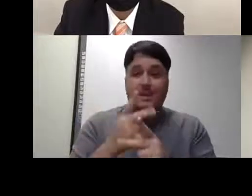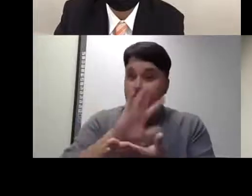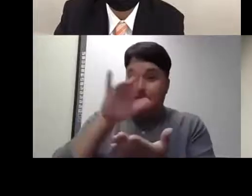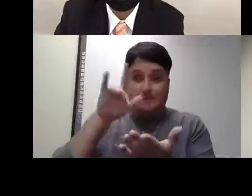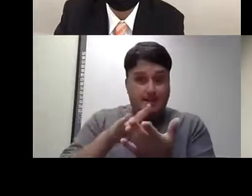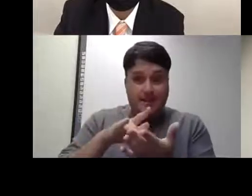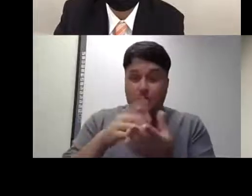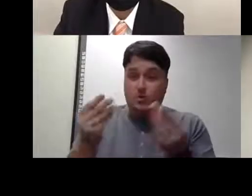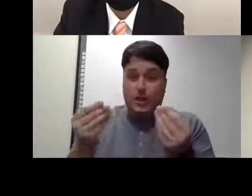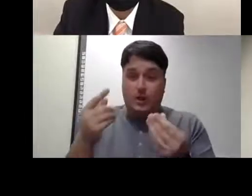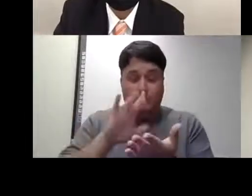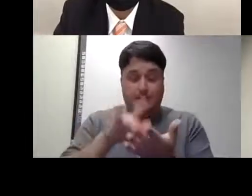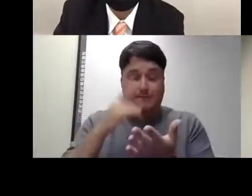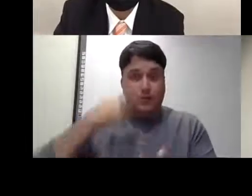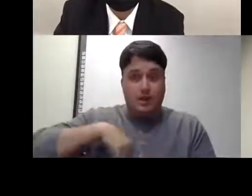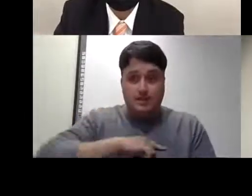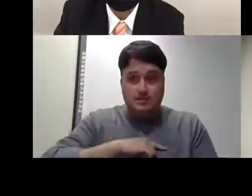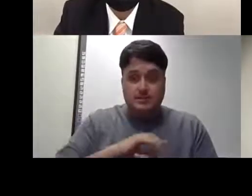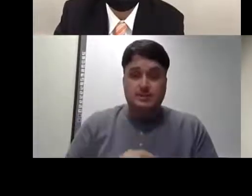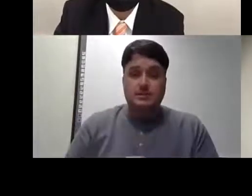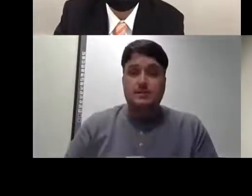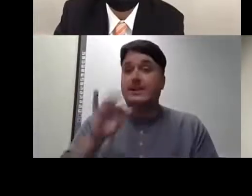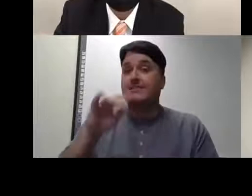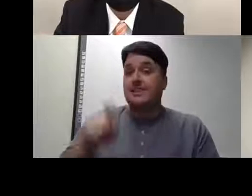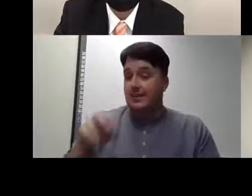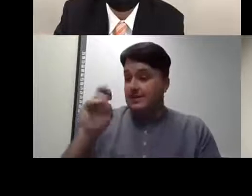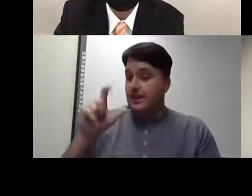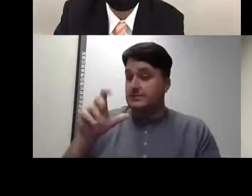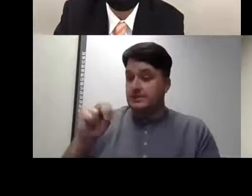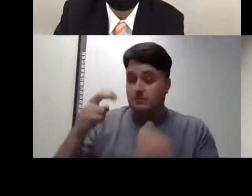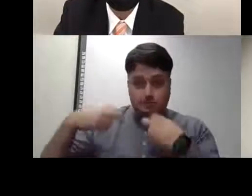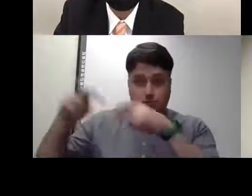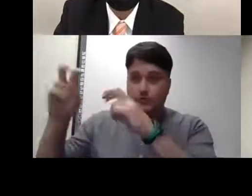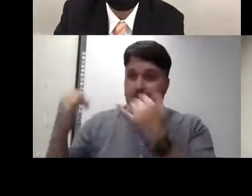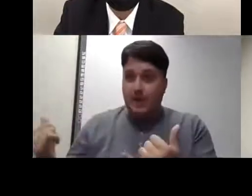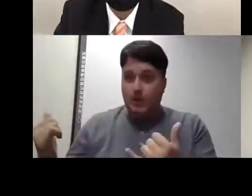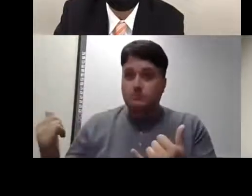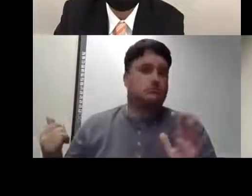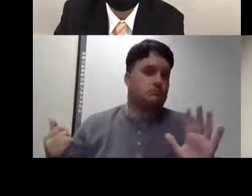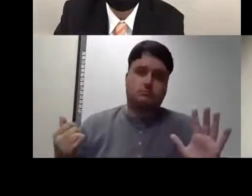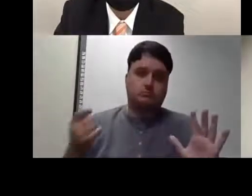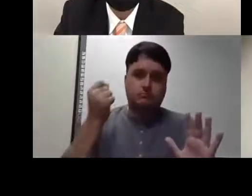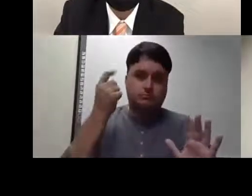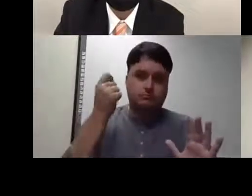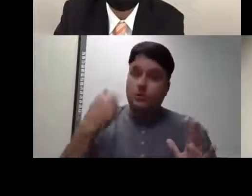us. If you have to move Nelson now, we understand, we don't want him to go.